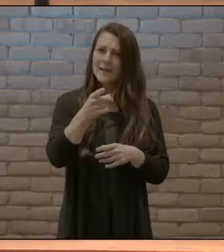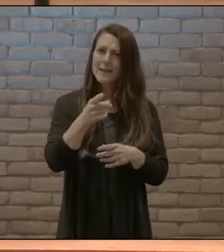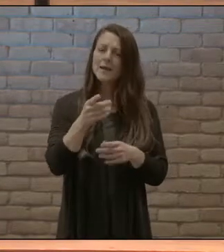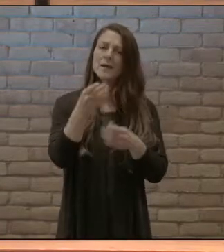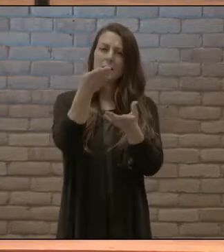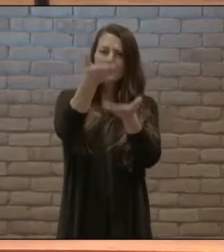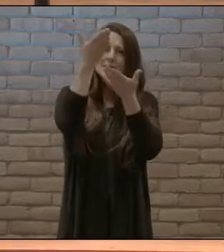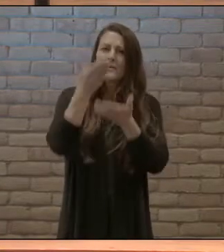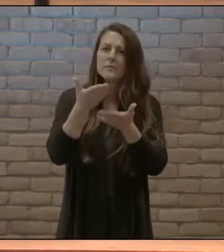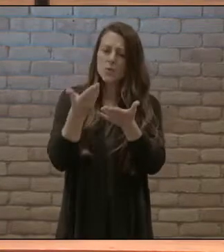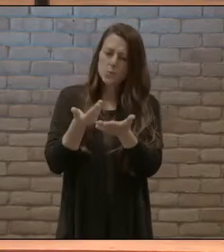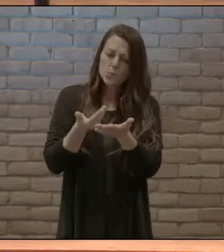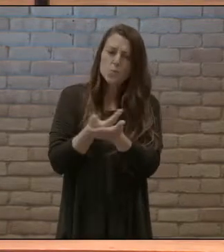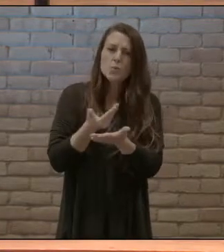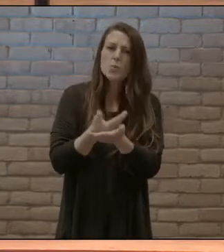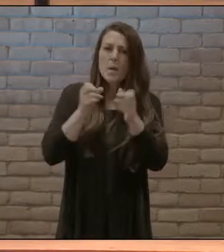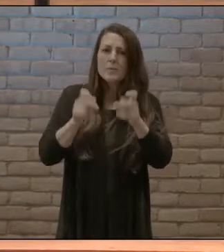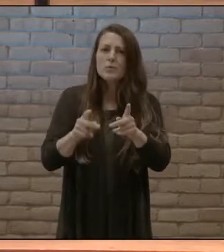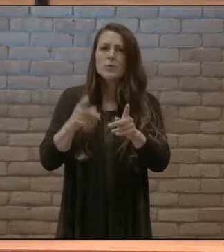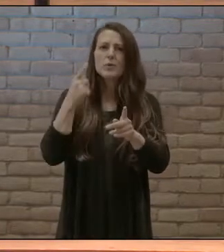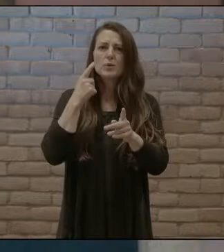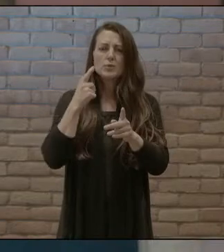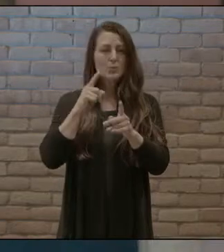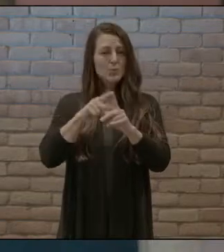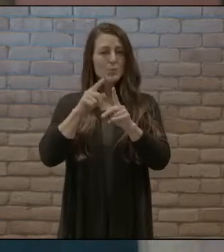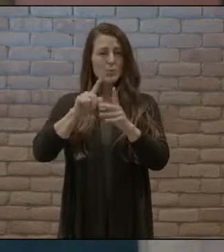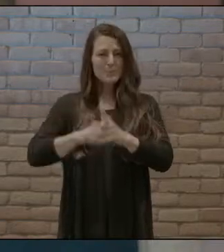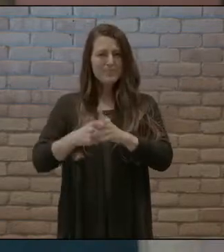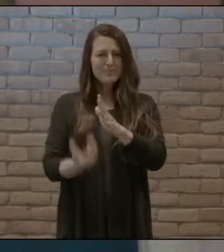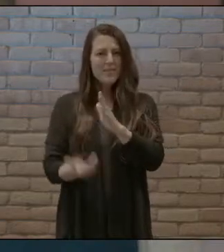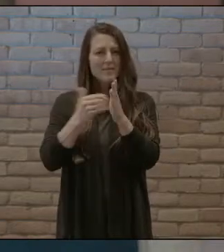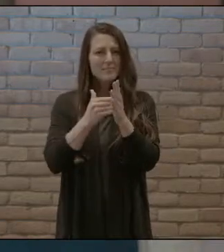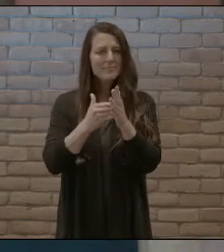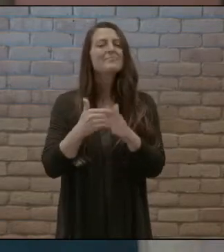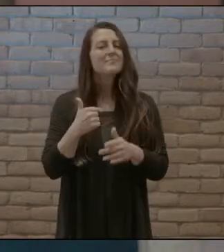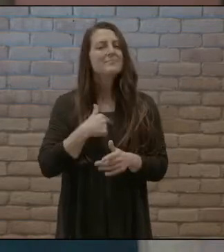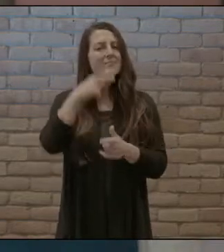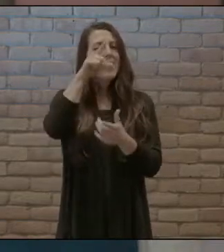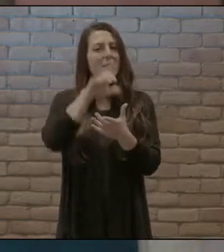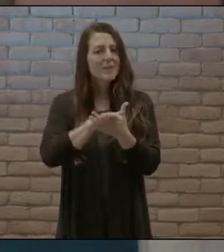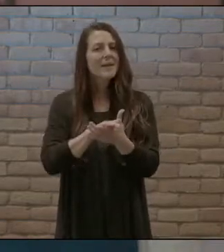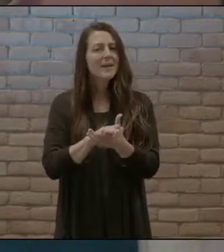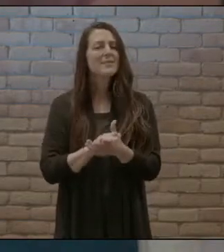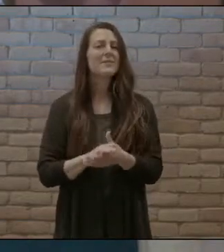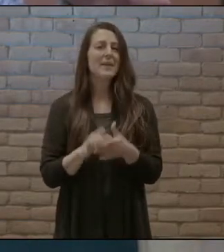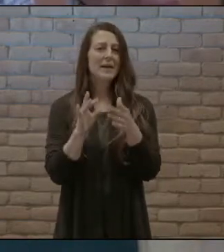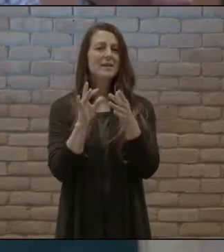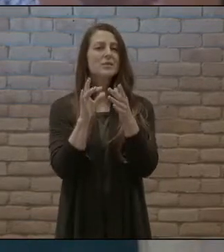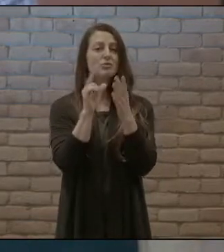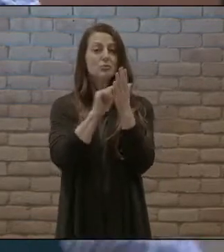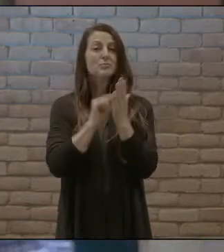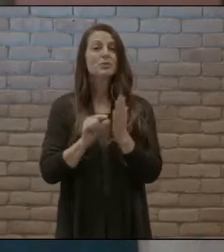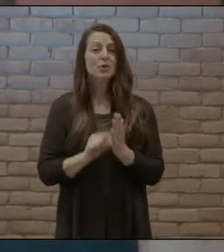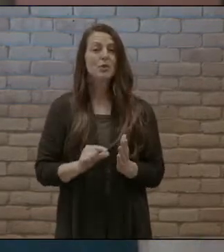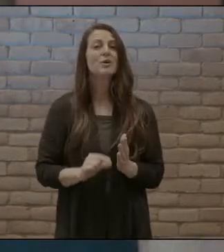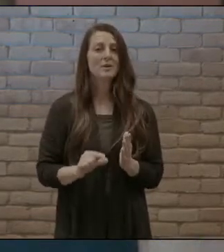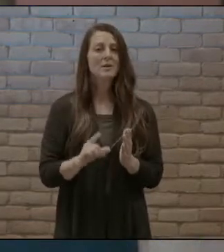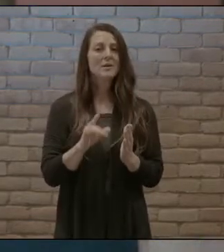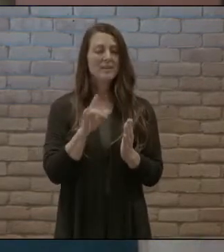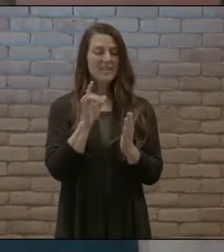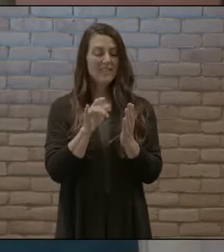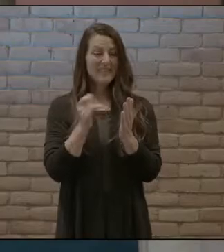opportunities for new beginnings? And I believe that the scripture we have in store for us will help us to get